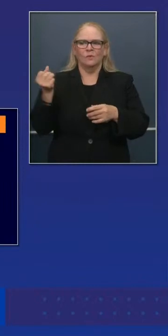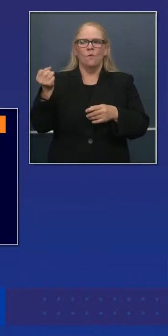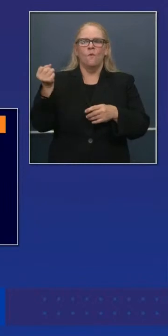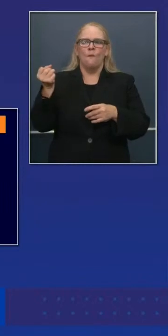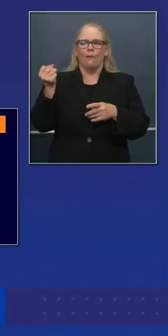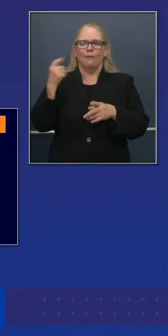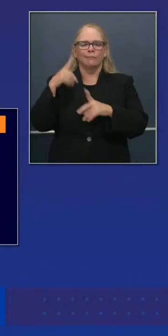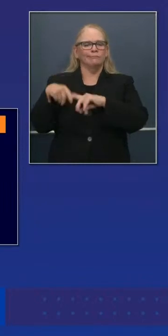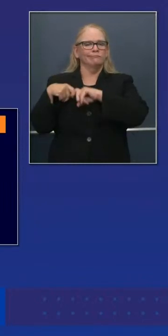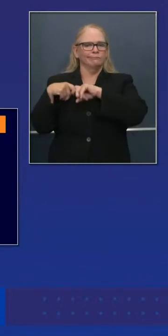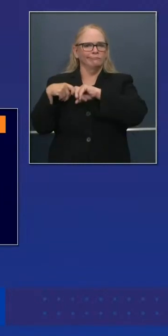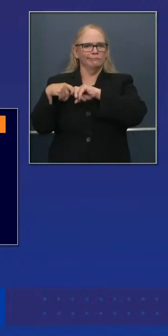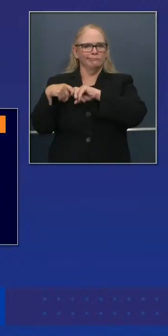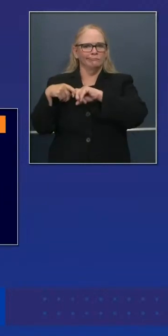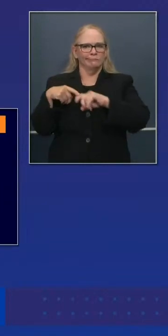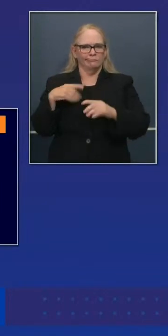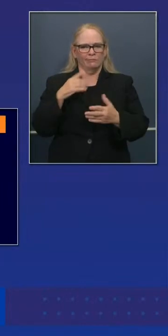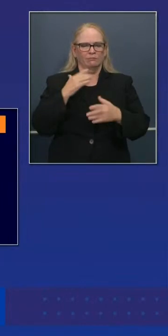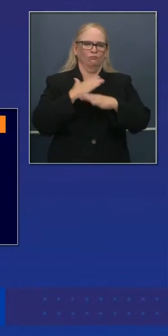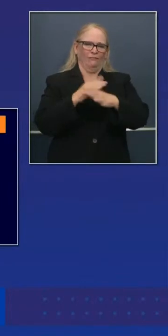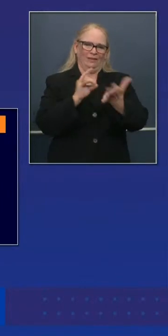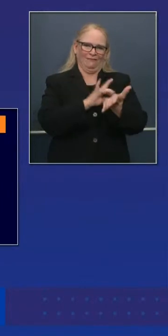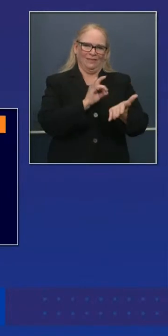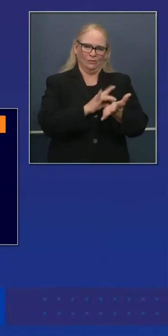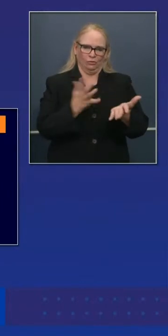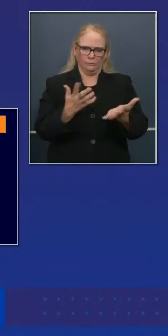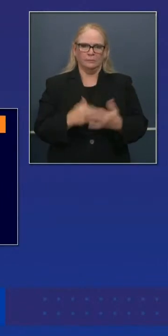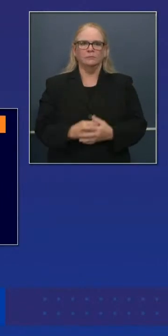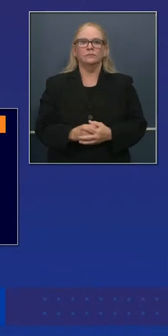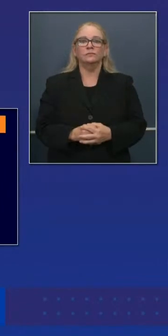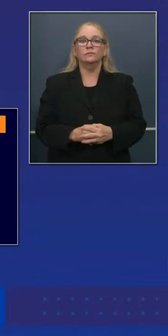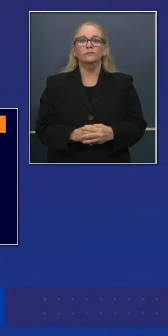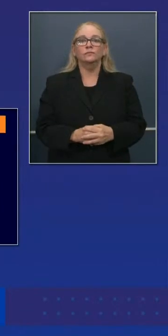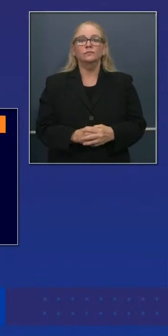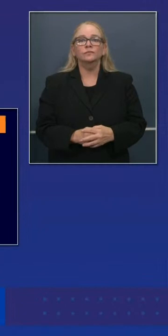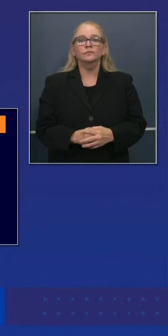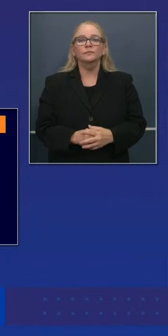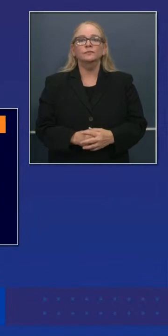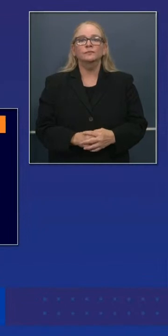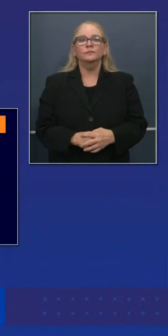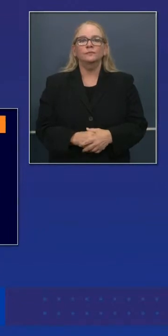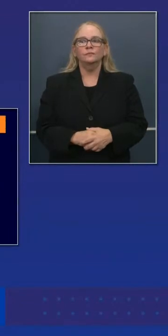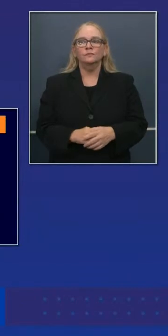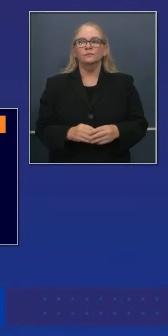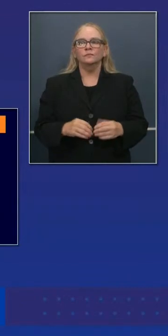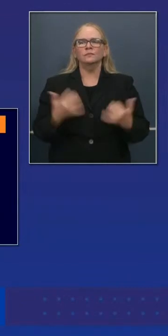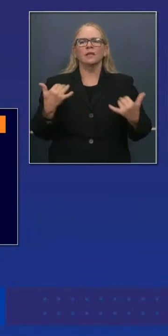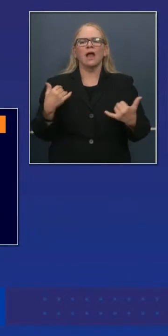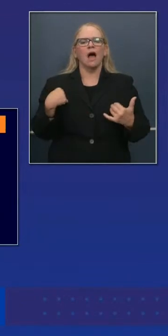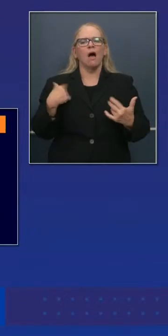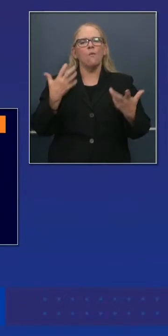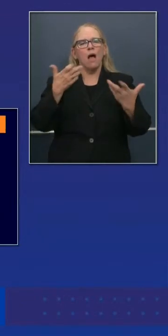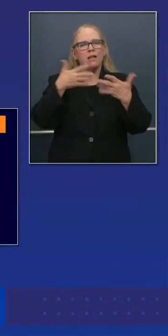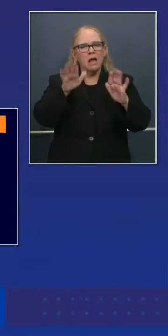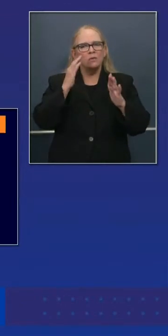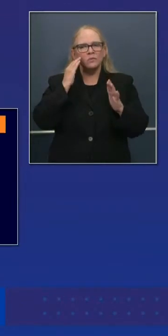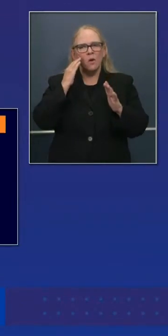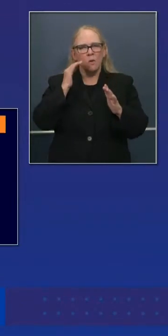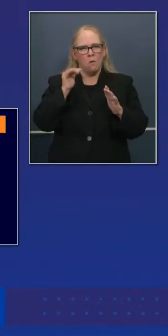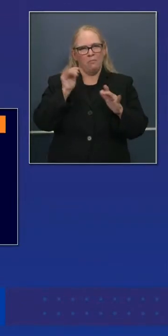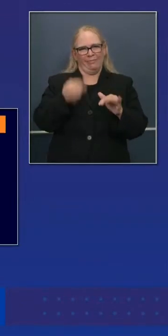upfront about that. We've talked about that last week, previous weeks, about these efforts. Just want folks to know we have